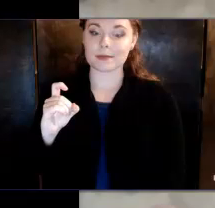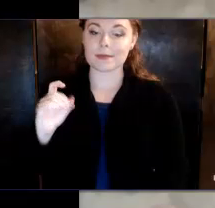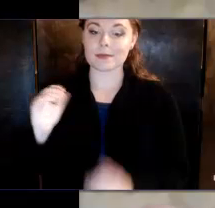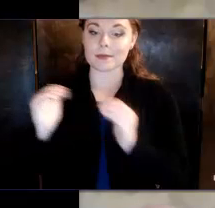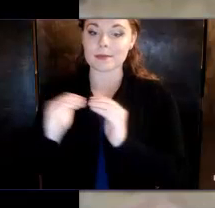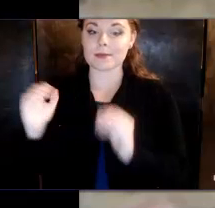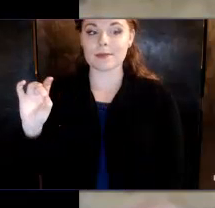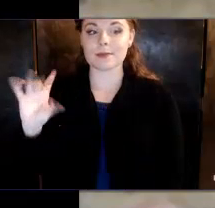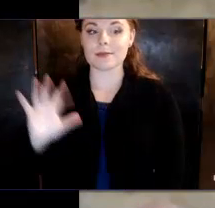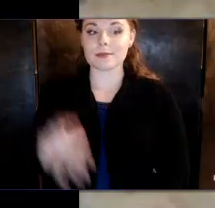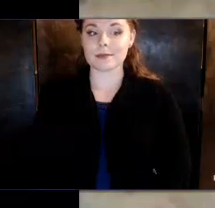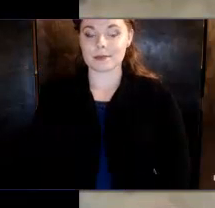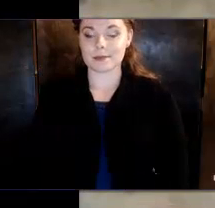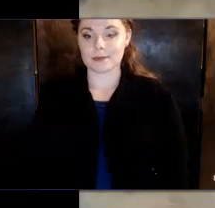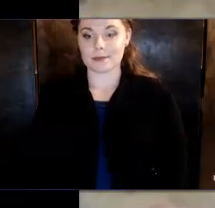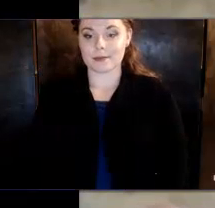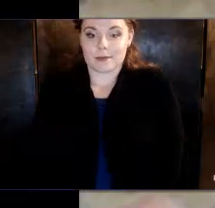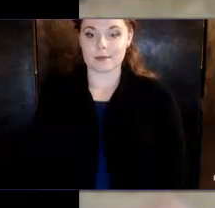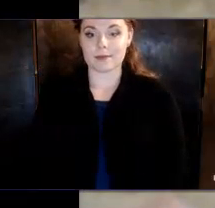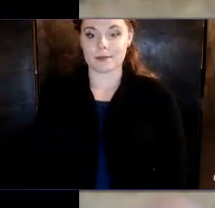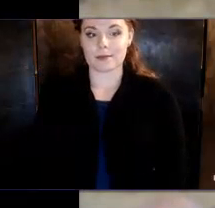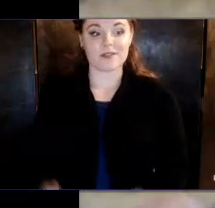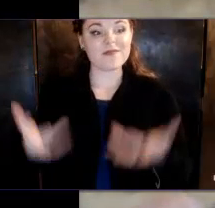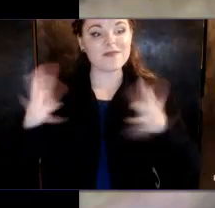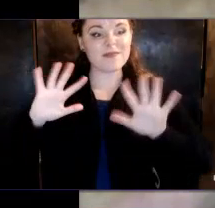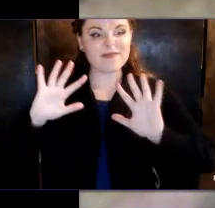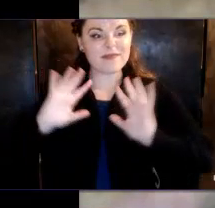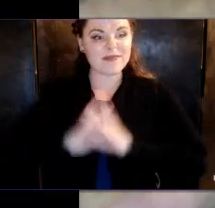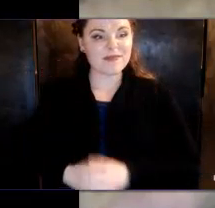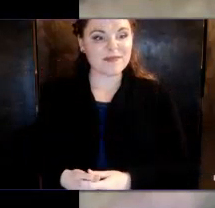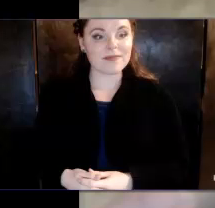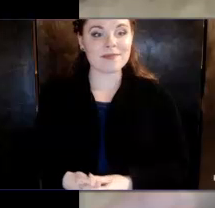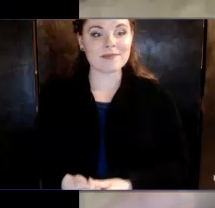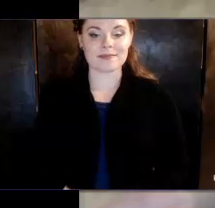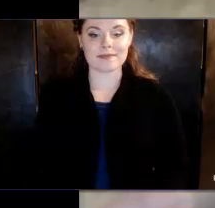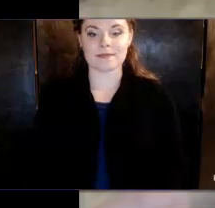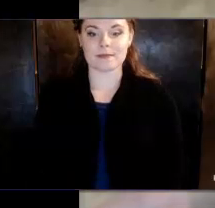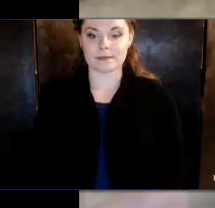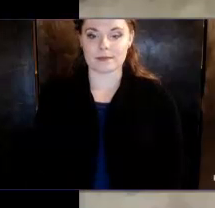would be 85. And you'd be done.